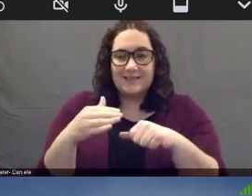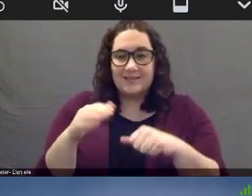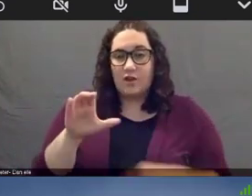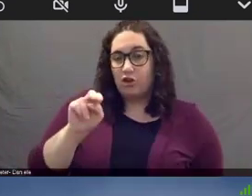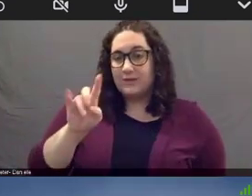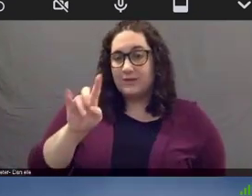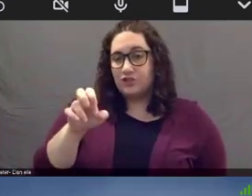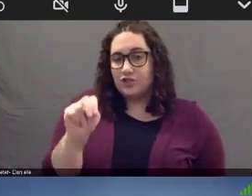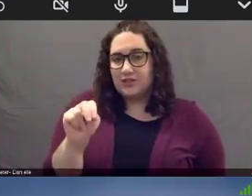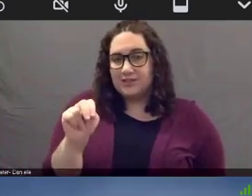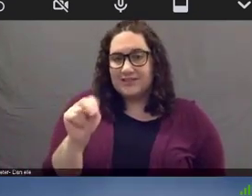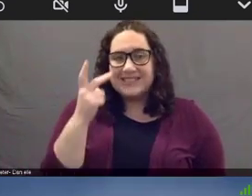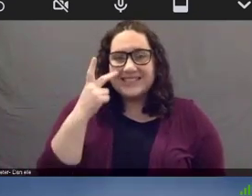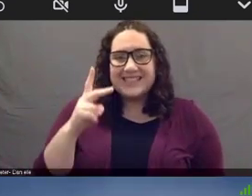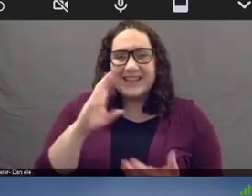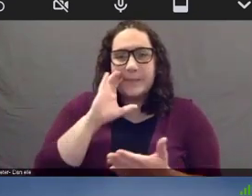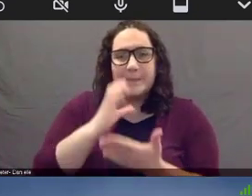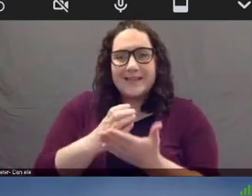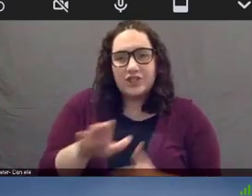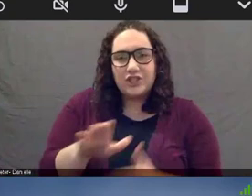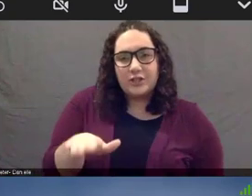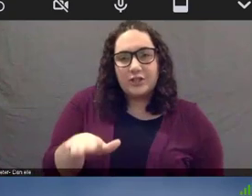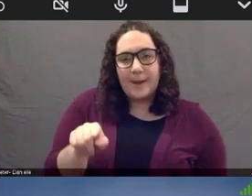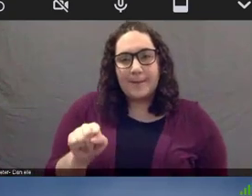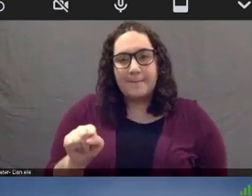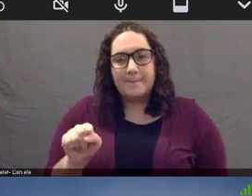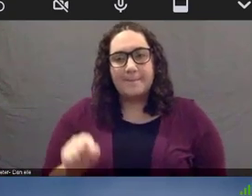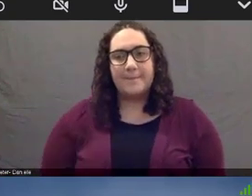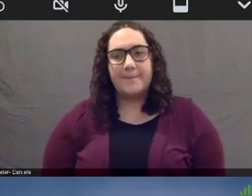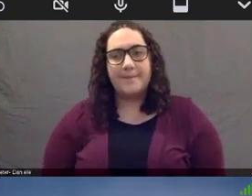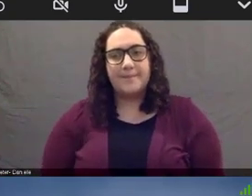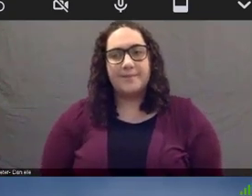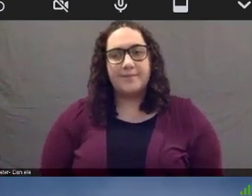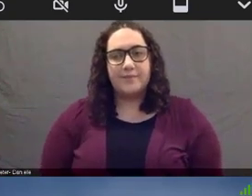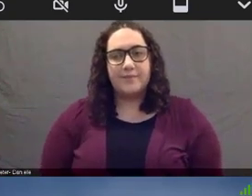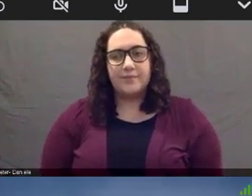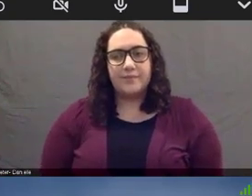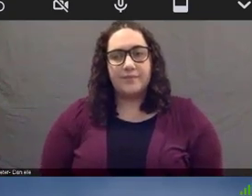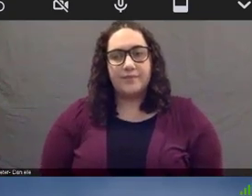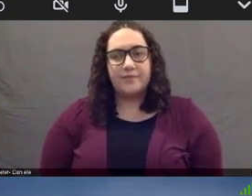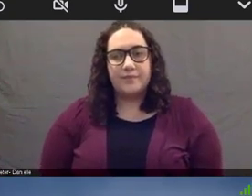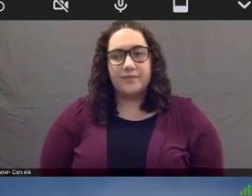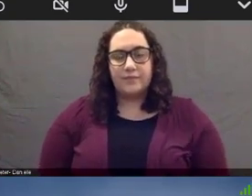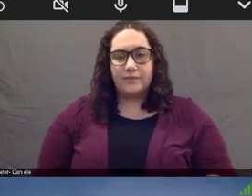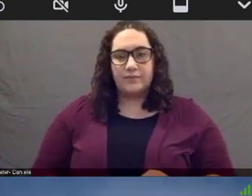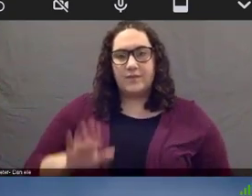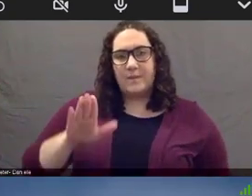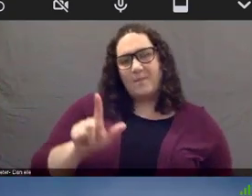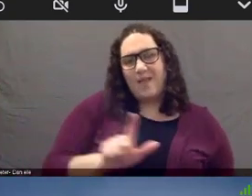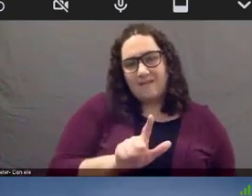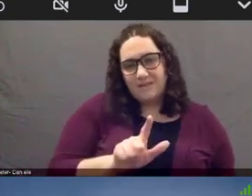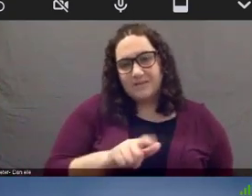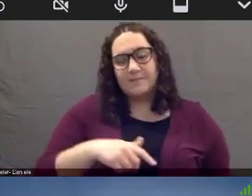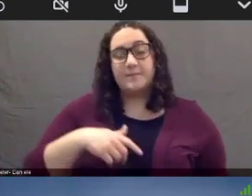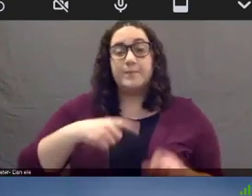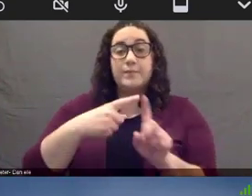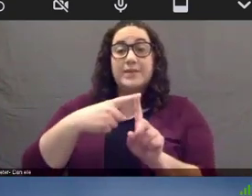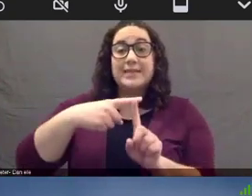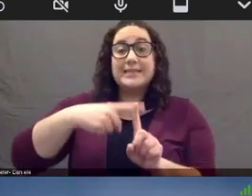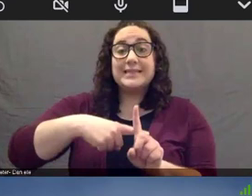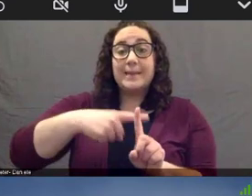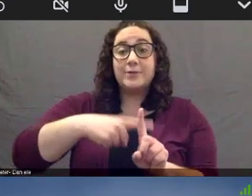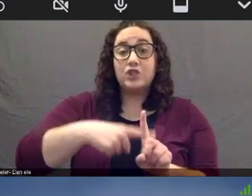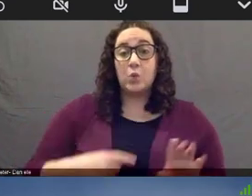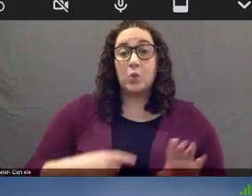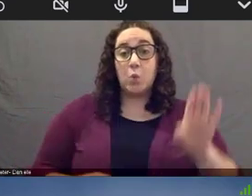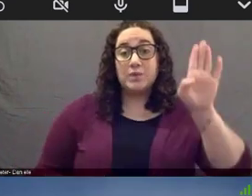right, we have temperature is decreasing with x, right? So because x is moving from left to right and the temperature is